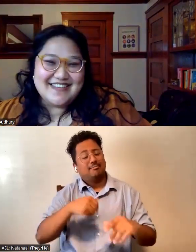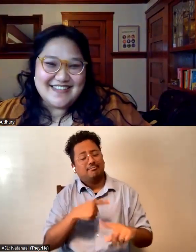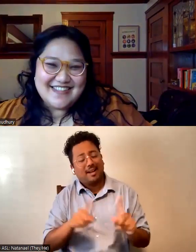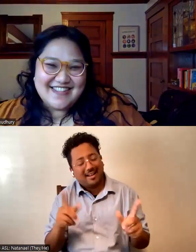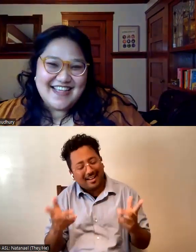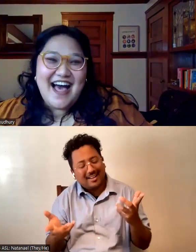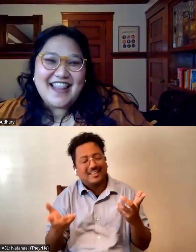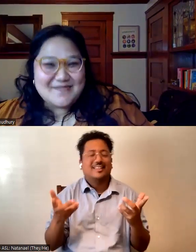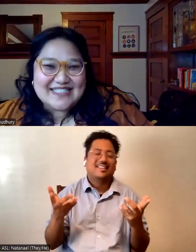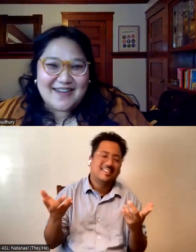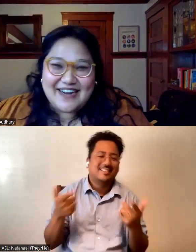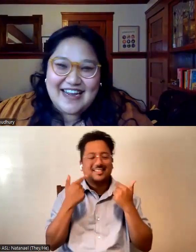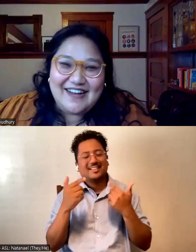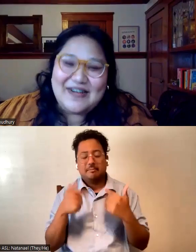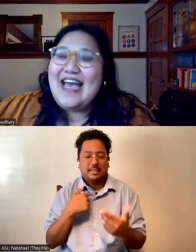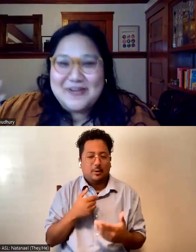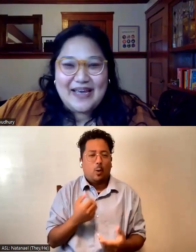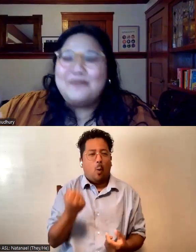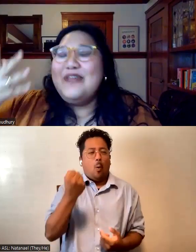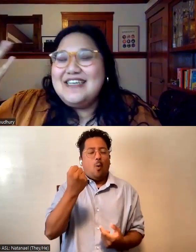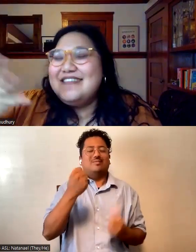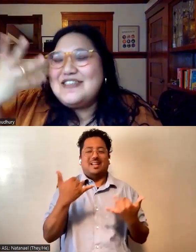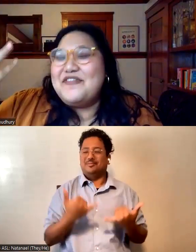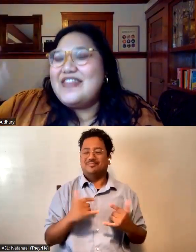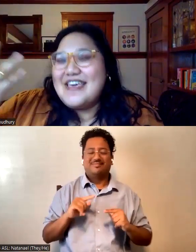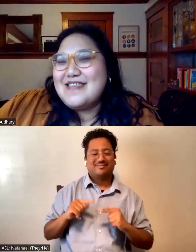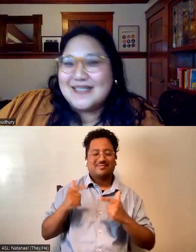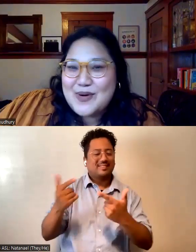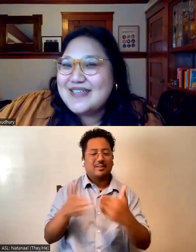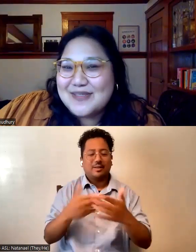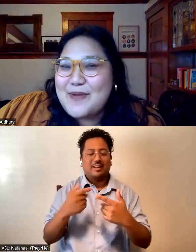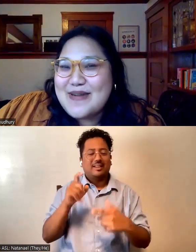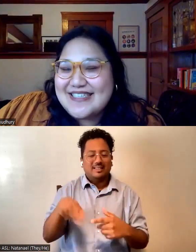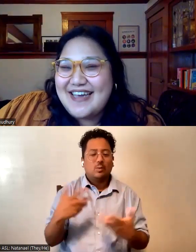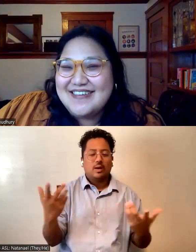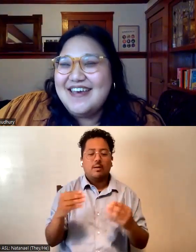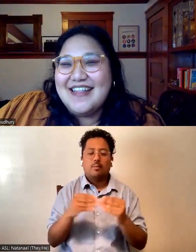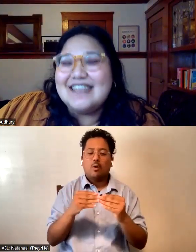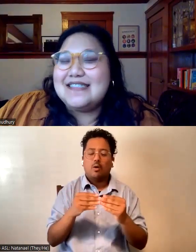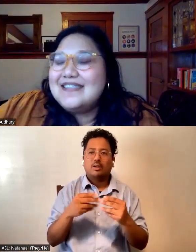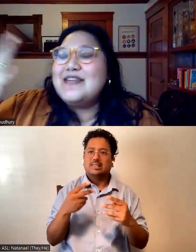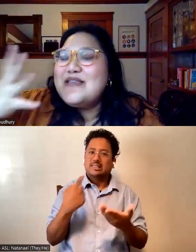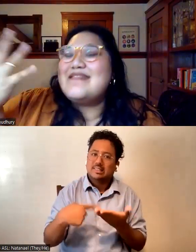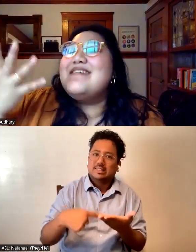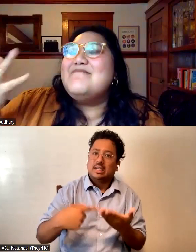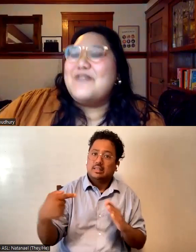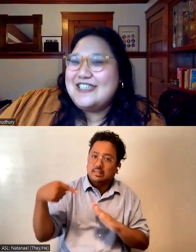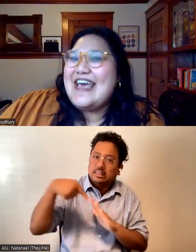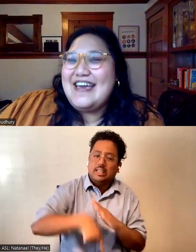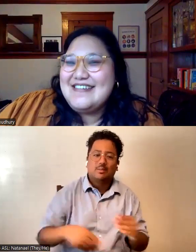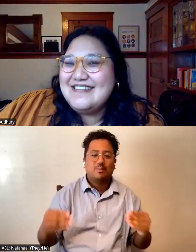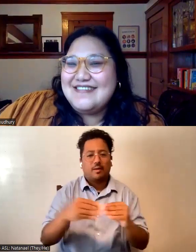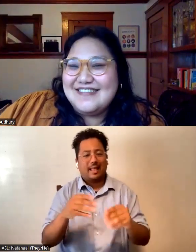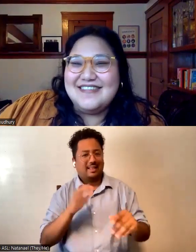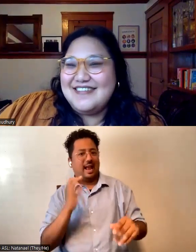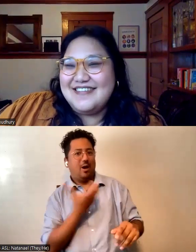me stop right now. Anyway, we need to thicken the discourse is what I'm going to say. That's going to be the theme for